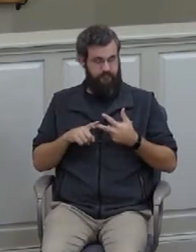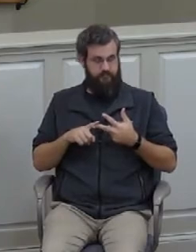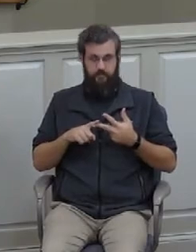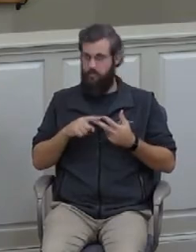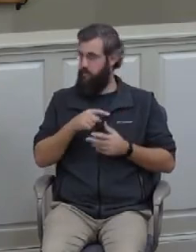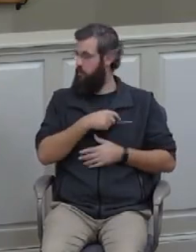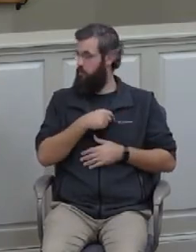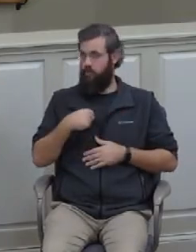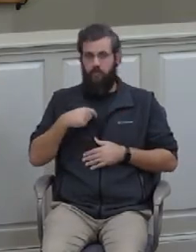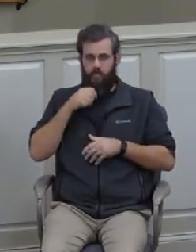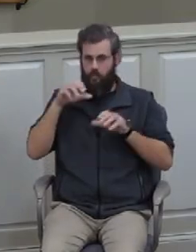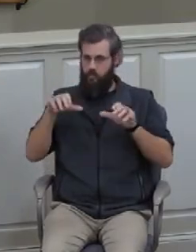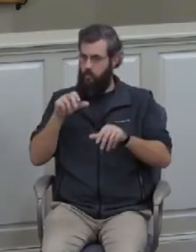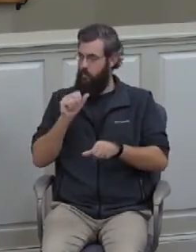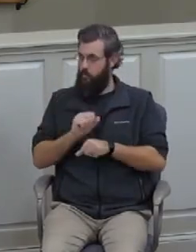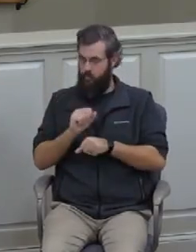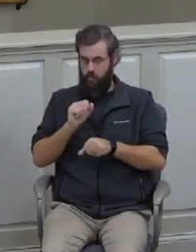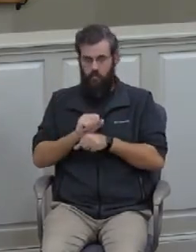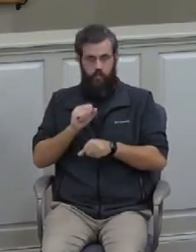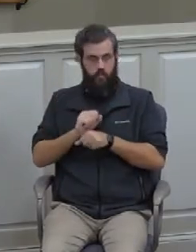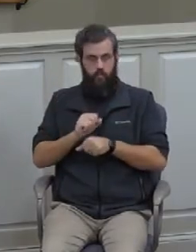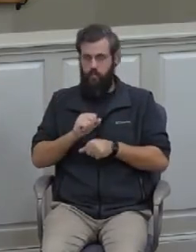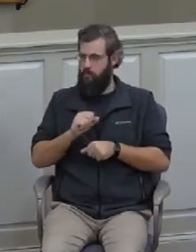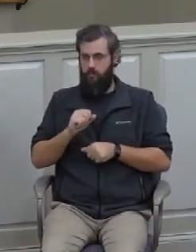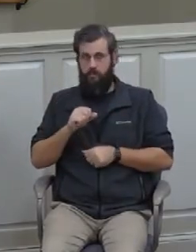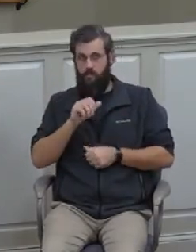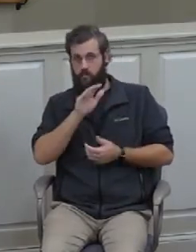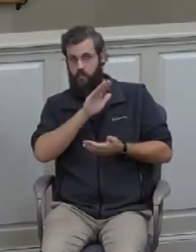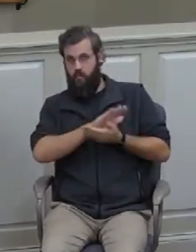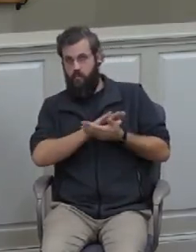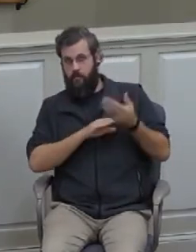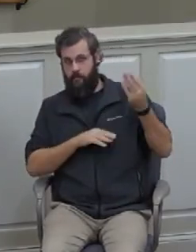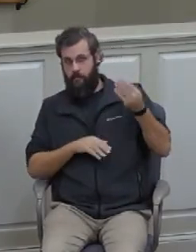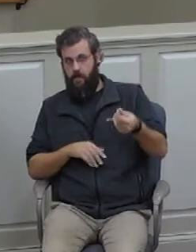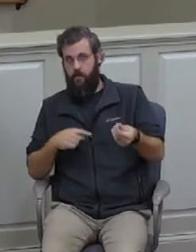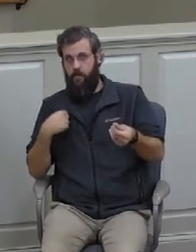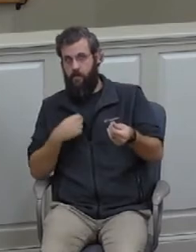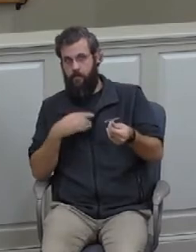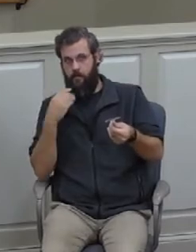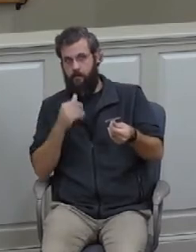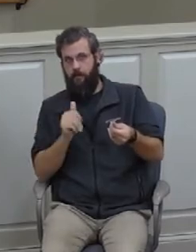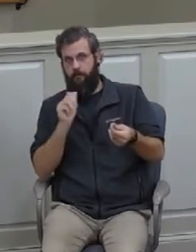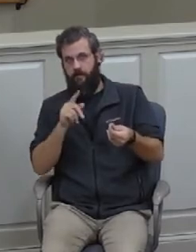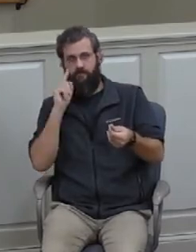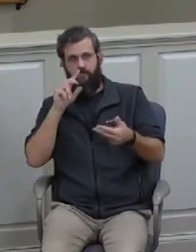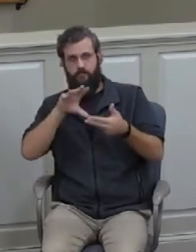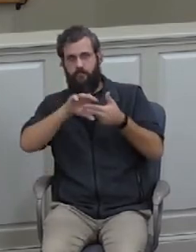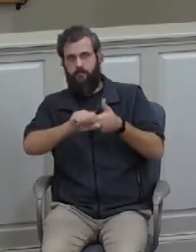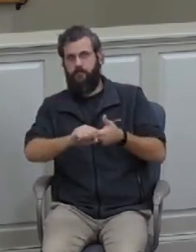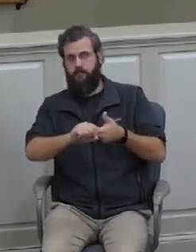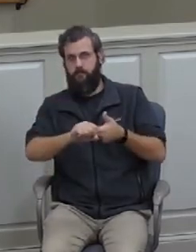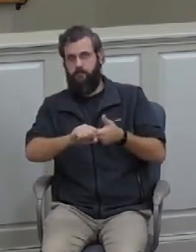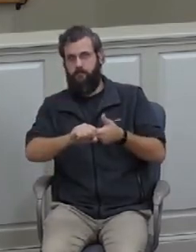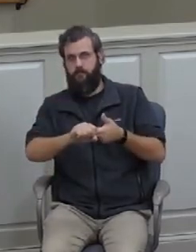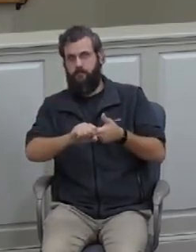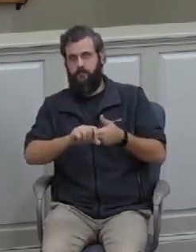perform the work or bid the work, but will simply reimburse the school district for those sums upon authorization to proceed.